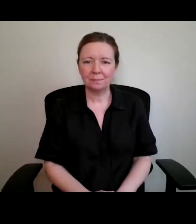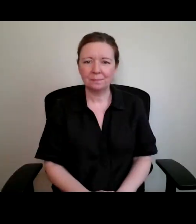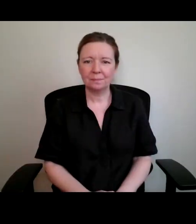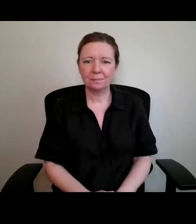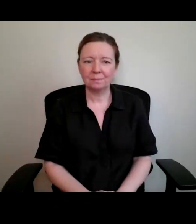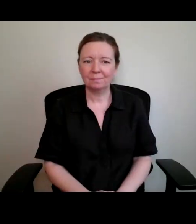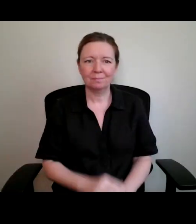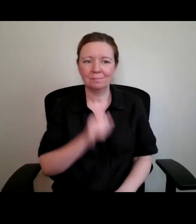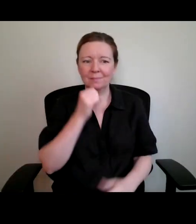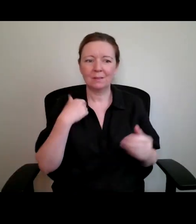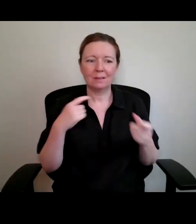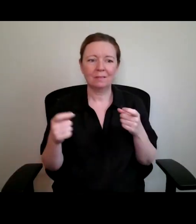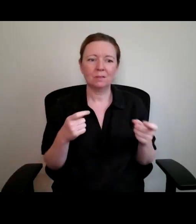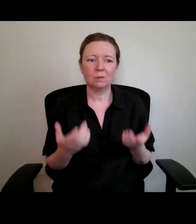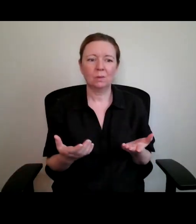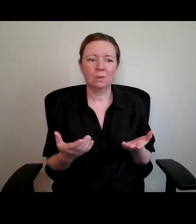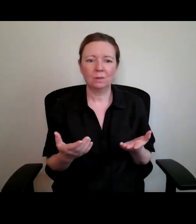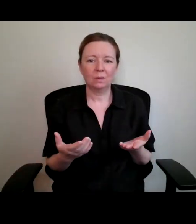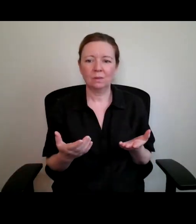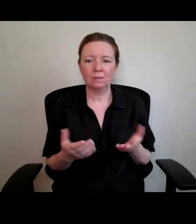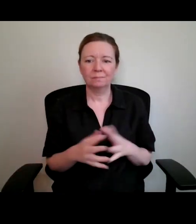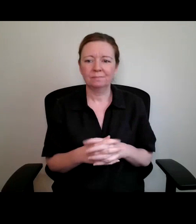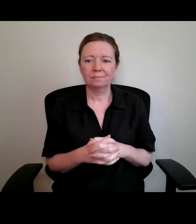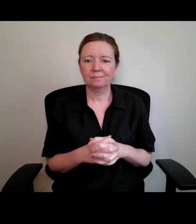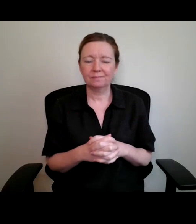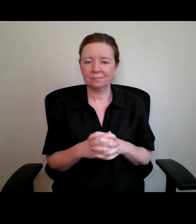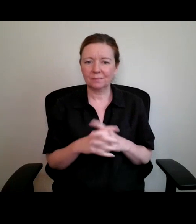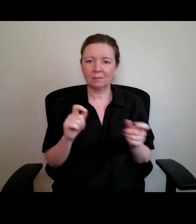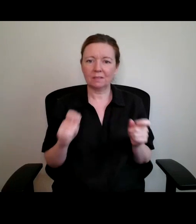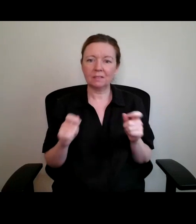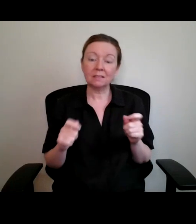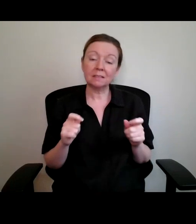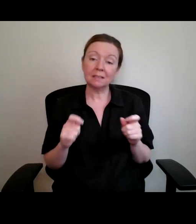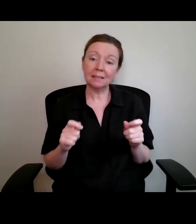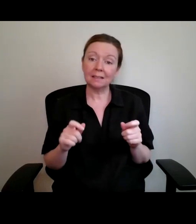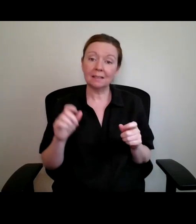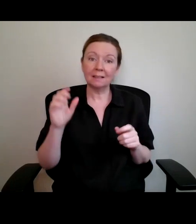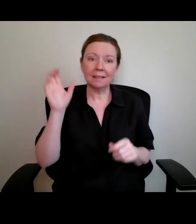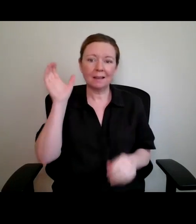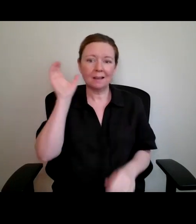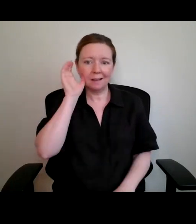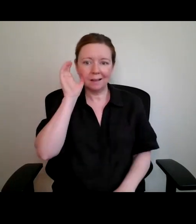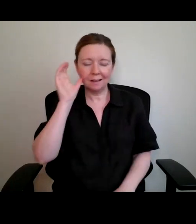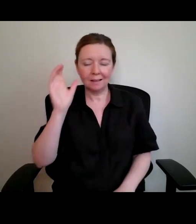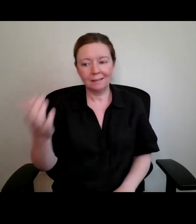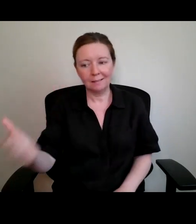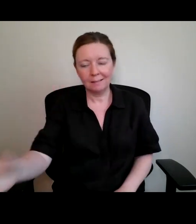don't have control over adjusting the audio, so